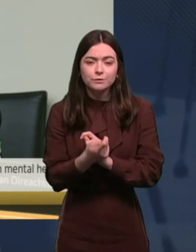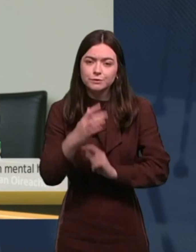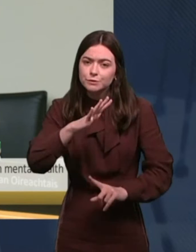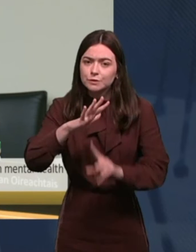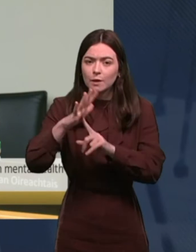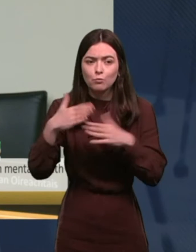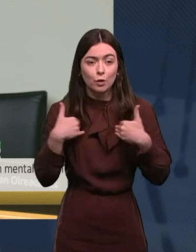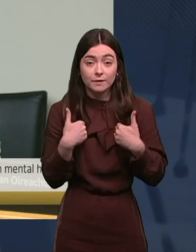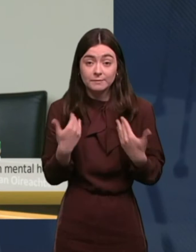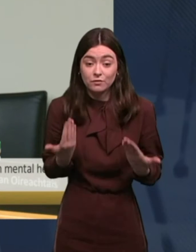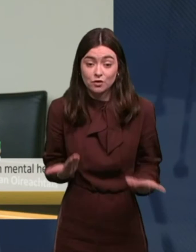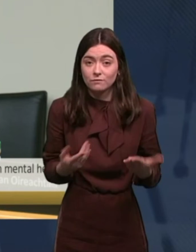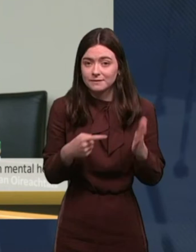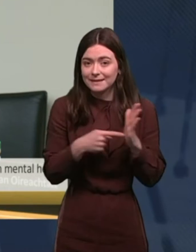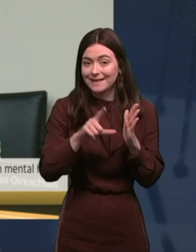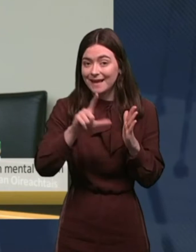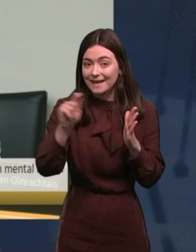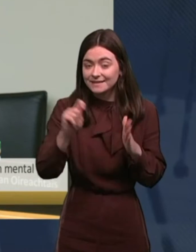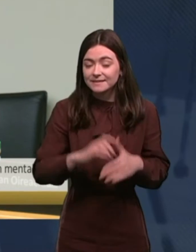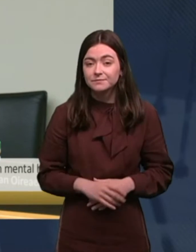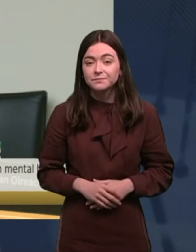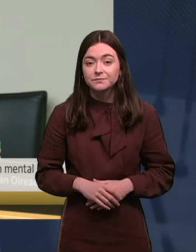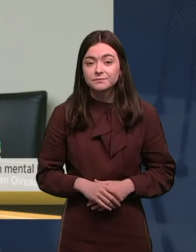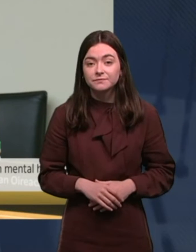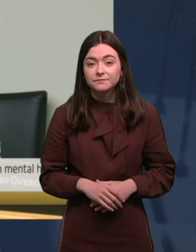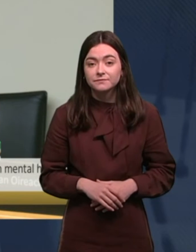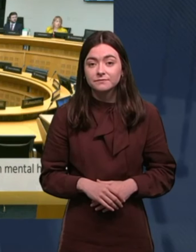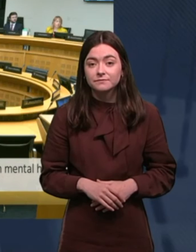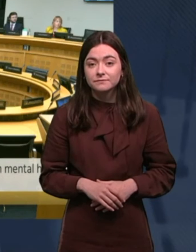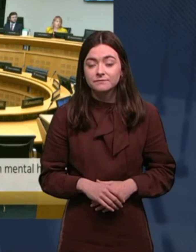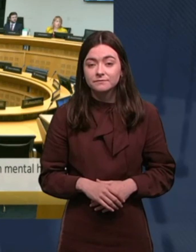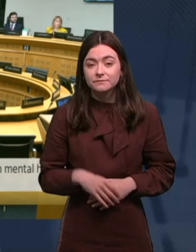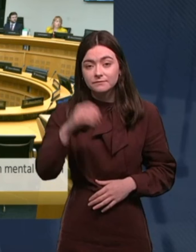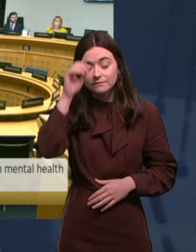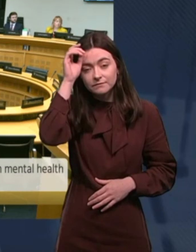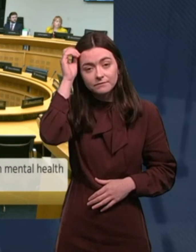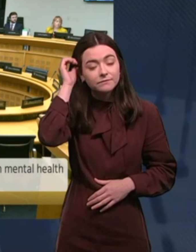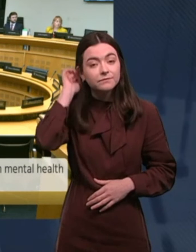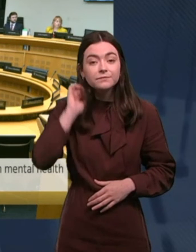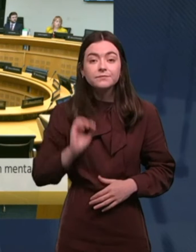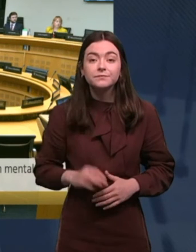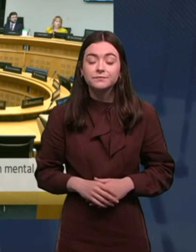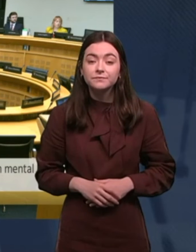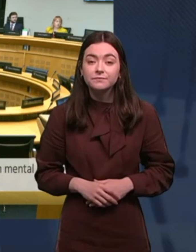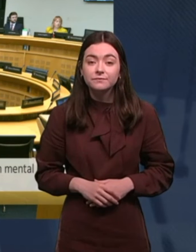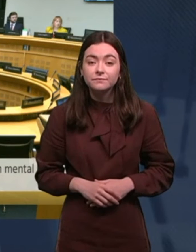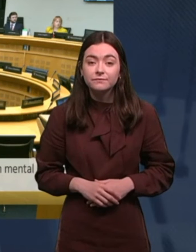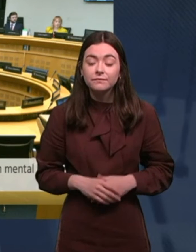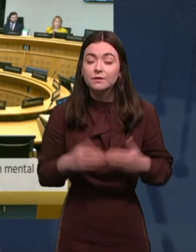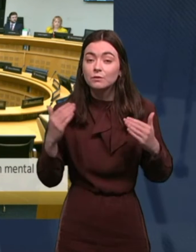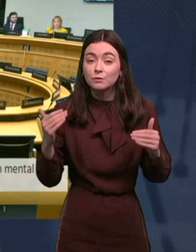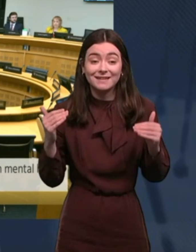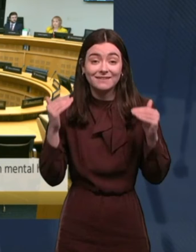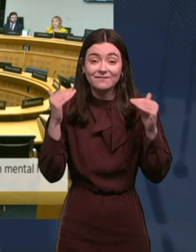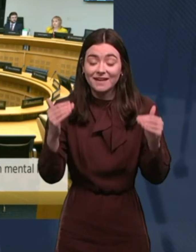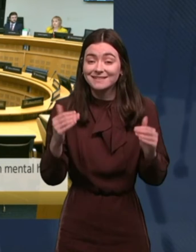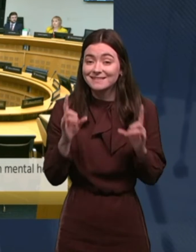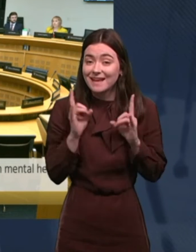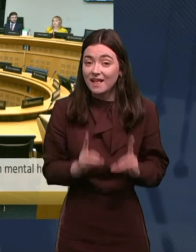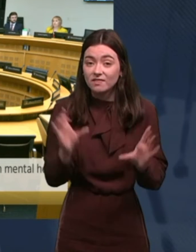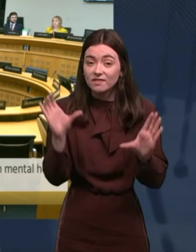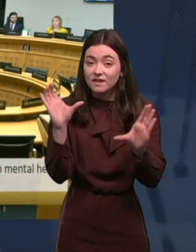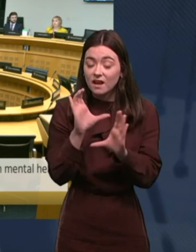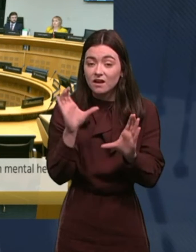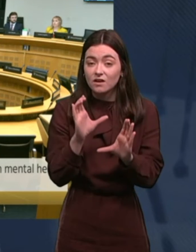Act as it stands at the moment. So I suppose with the advanced healthcare directives,